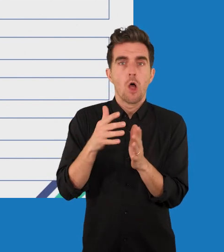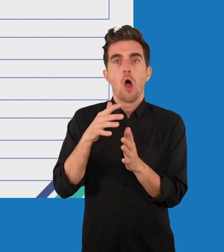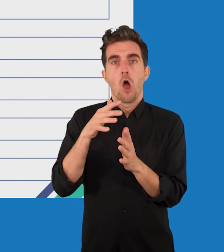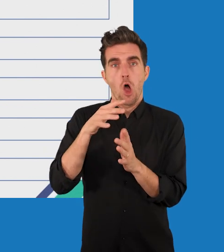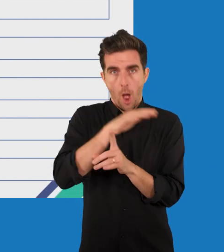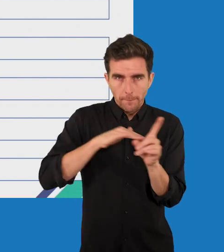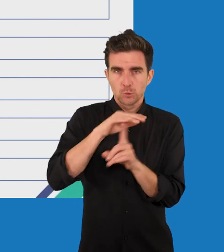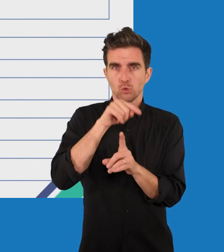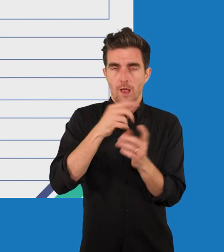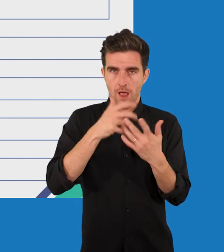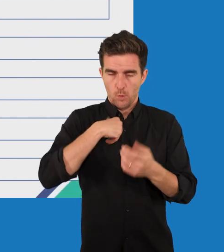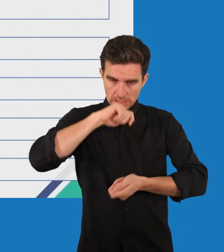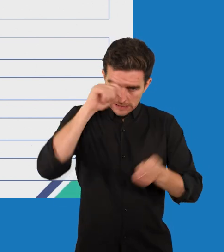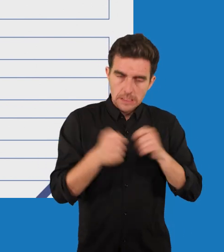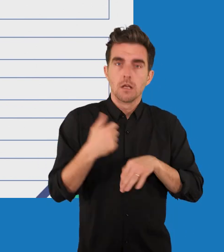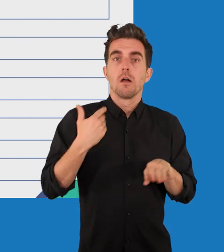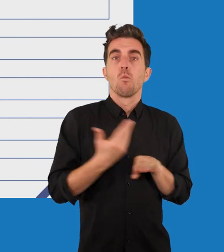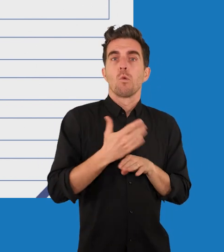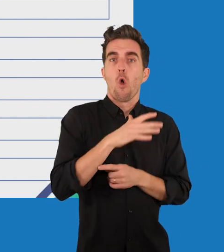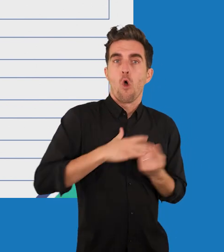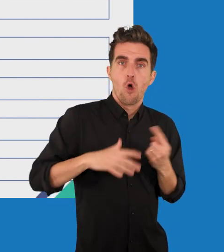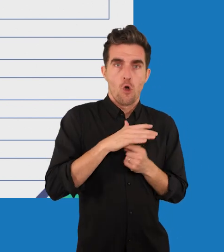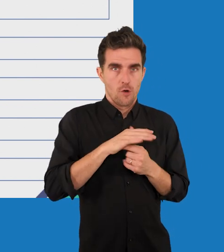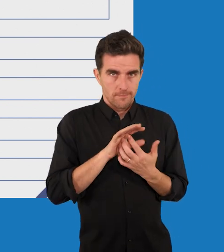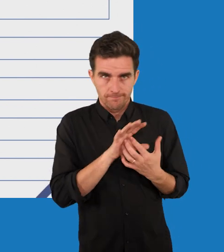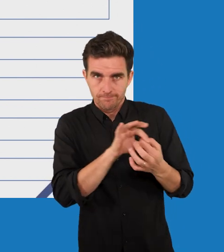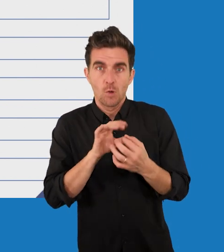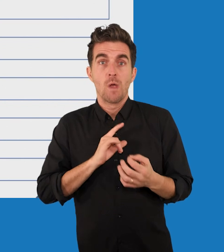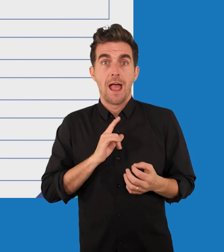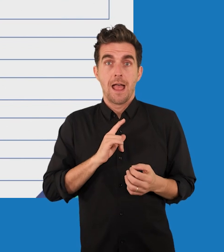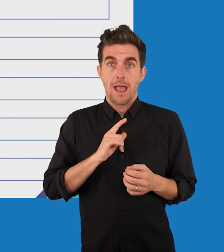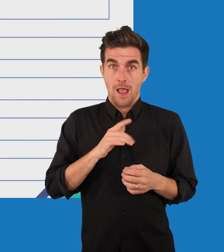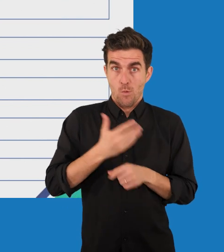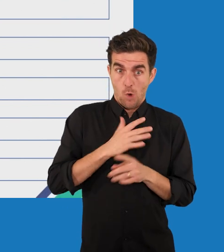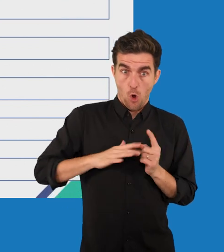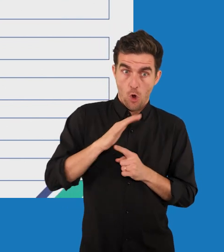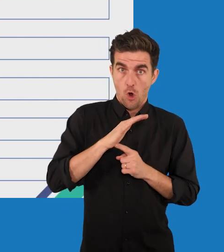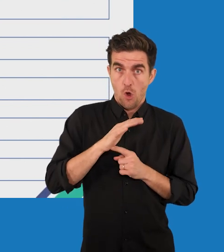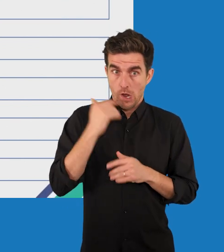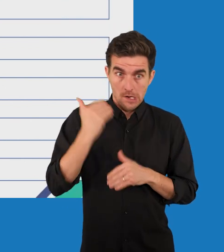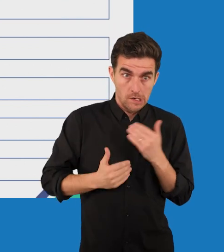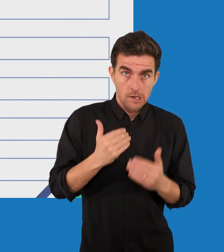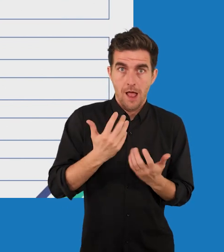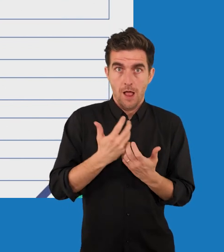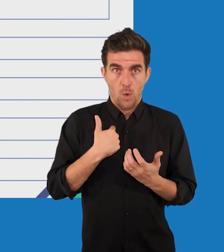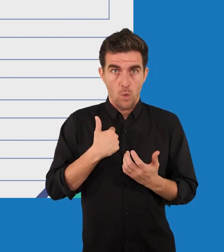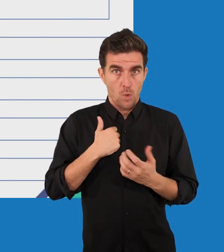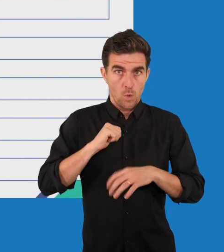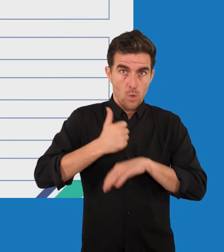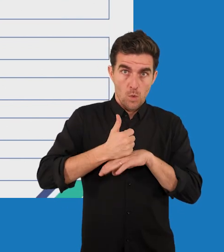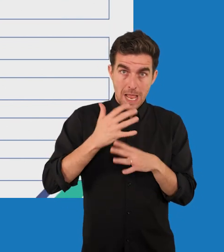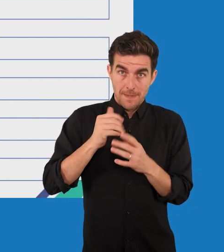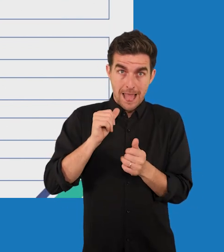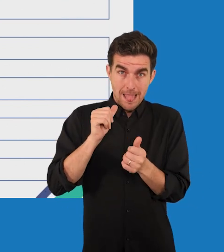focus on that shift into the community, how we redesign our workforce, because we know that the workforce we have and the way we're set